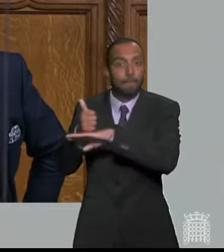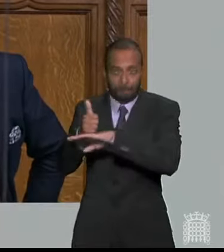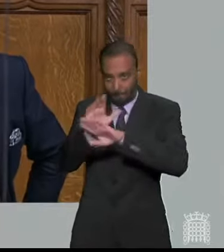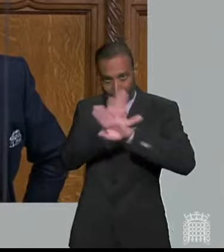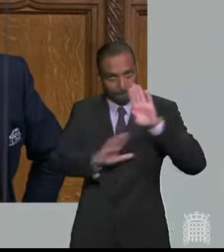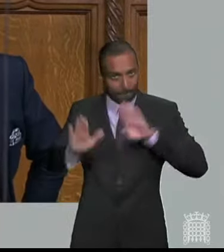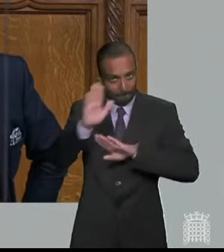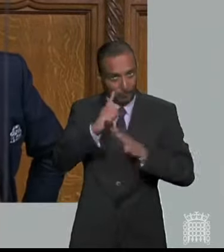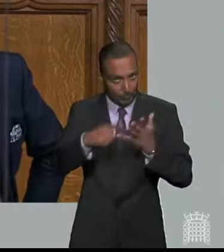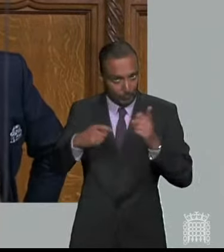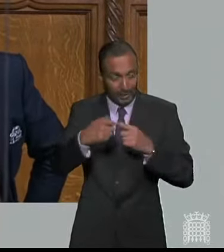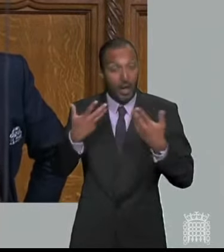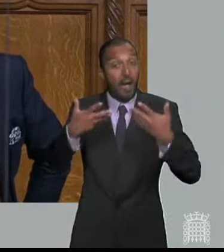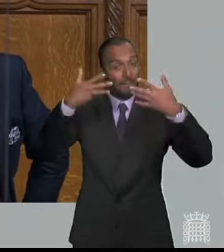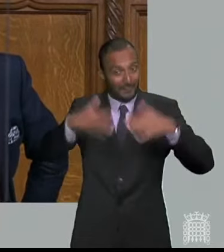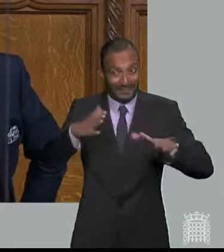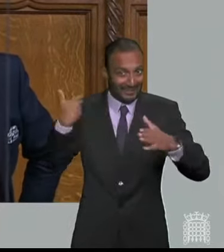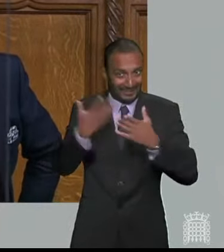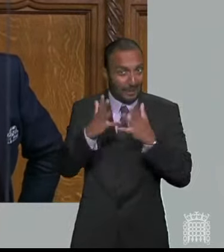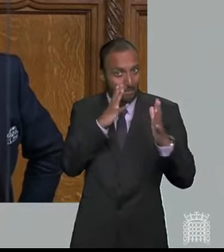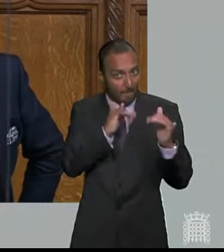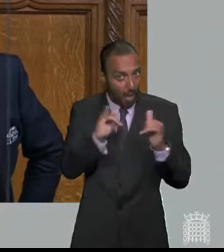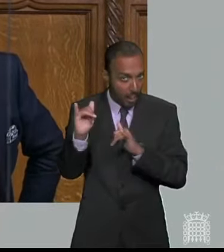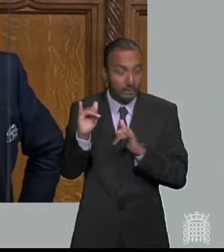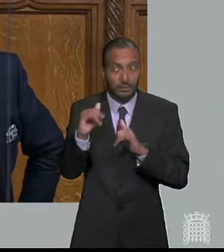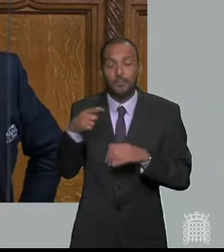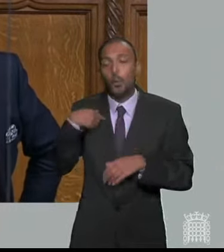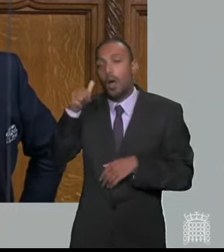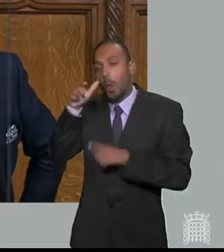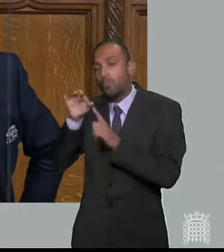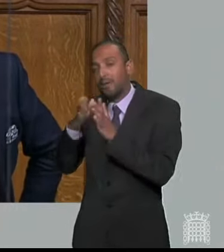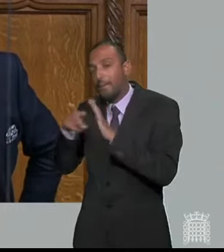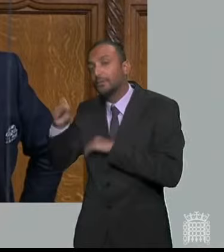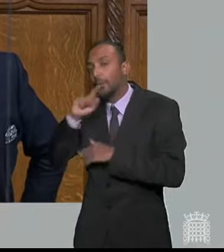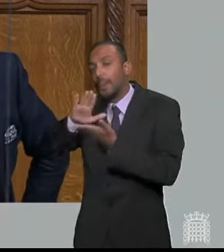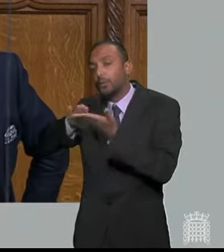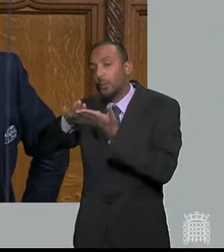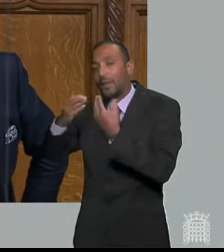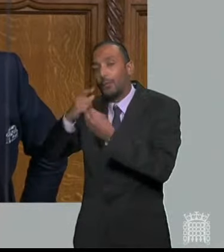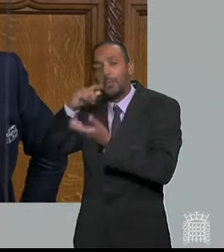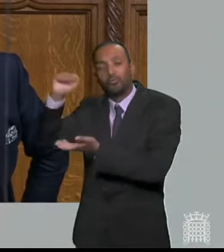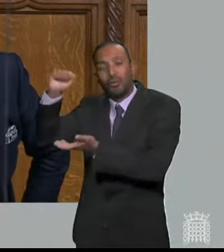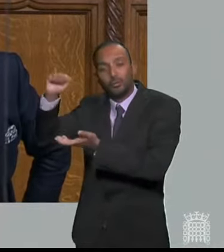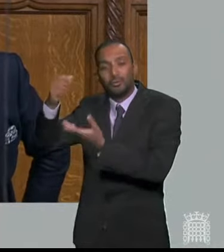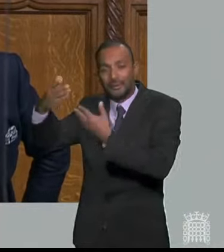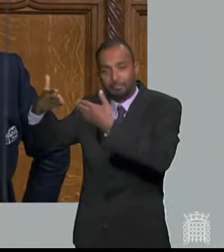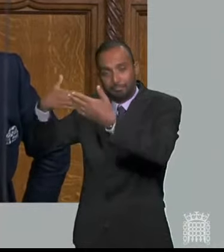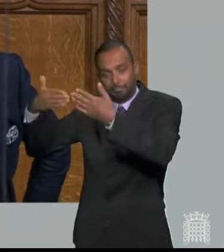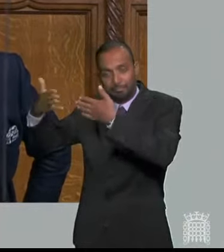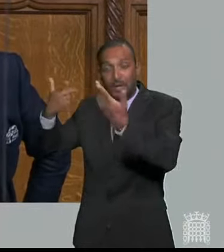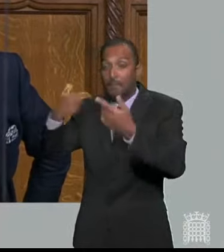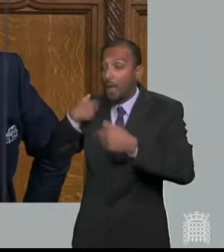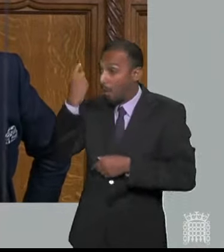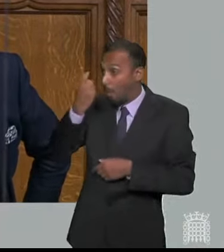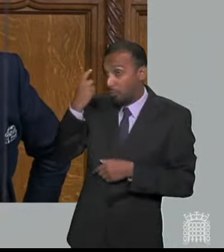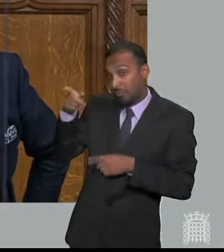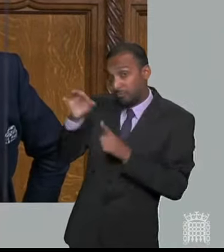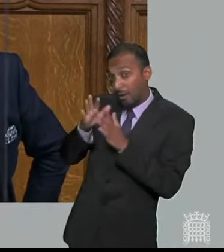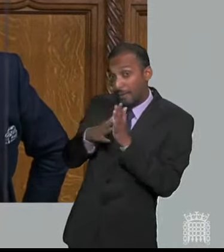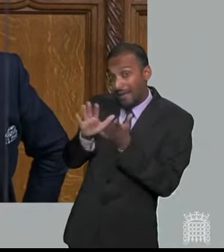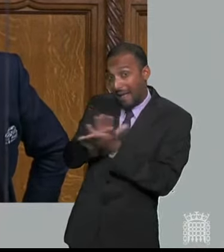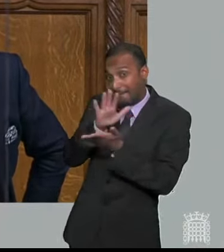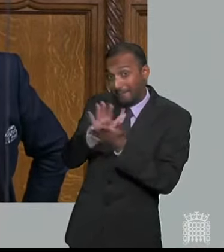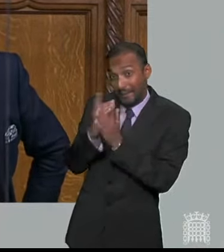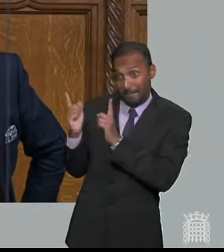somewhere between the Treasury and the Department of Health, but I know he'll sort that problem out. But I wonder if he will be able to meet with Dr Alex George and myself to